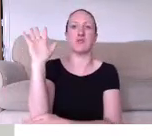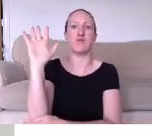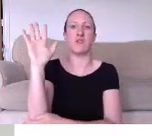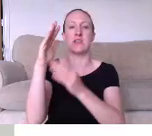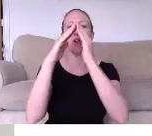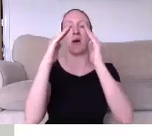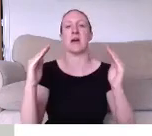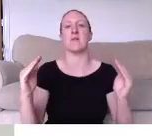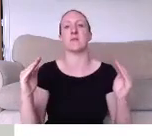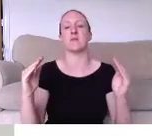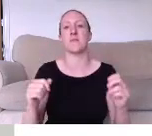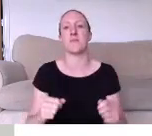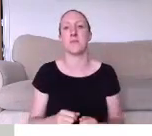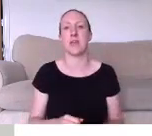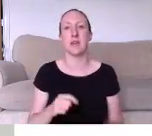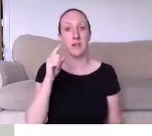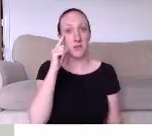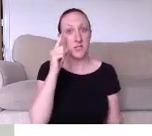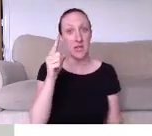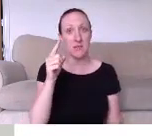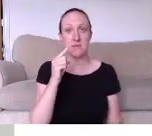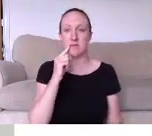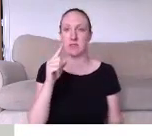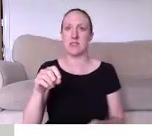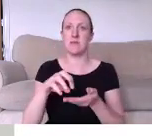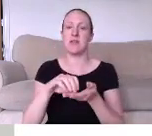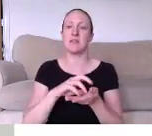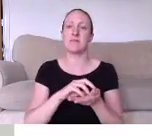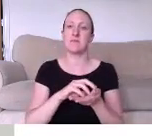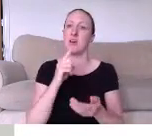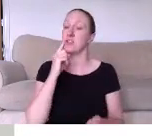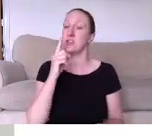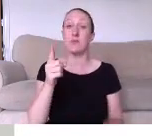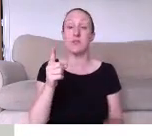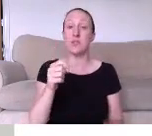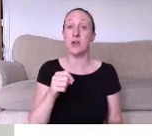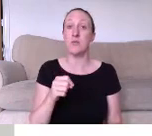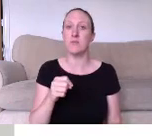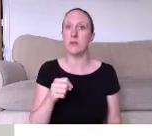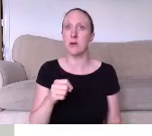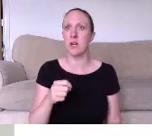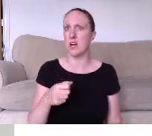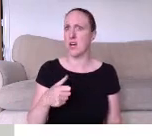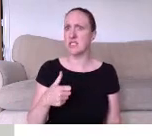to his treetop house. You see, said the mouse, I told you so.